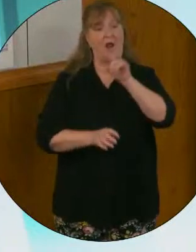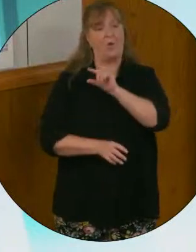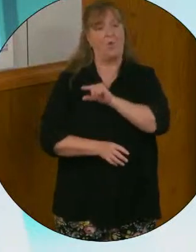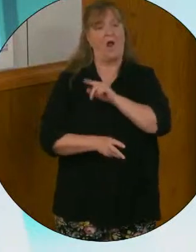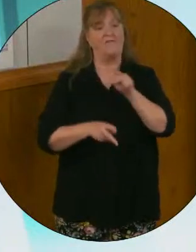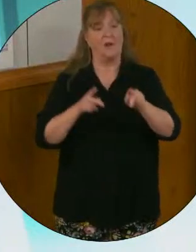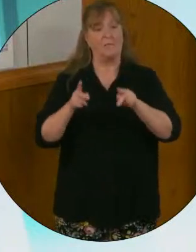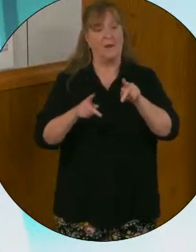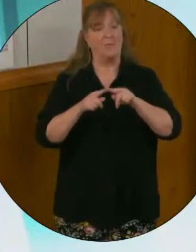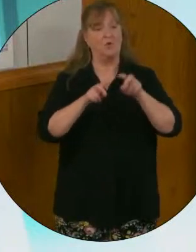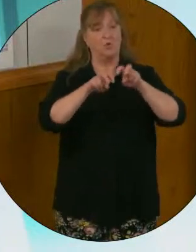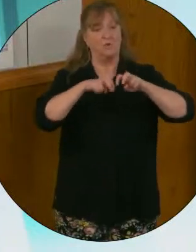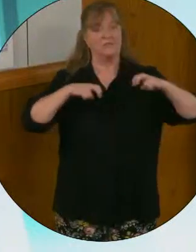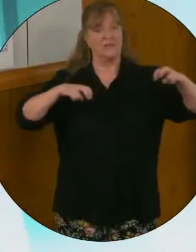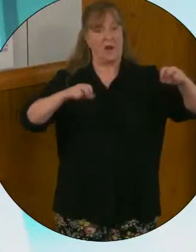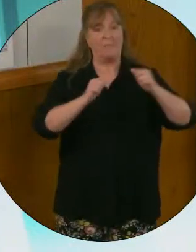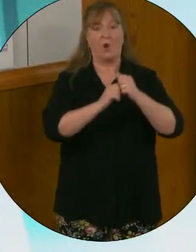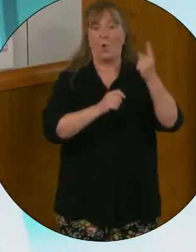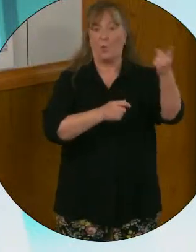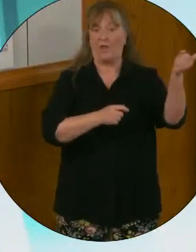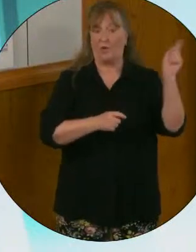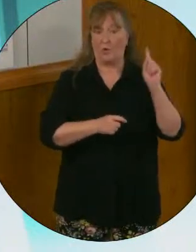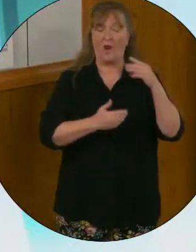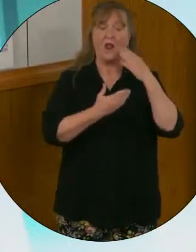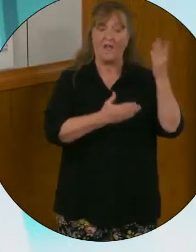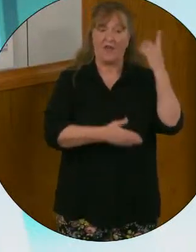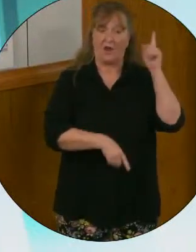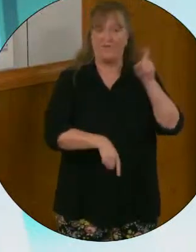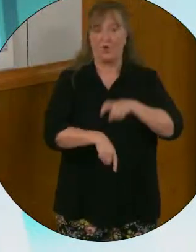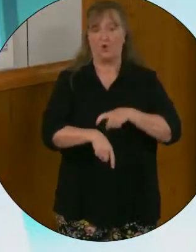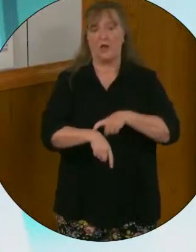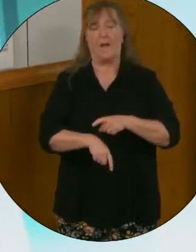people sit up here with you. And I thank you for your time.